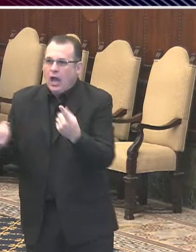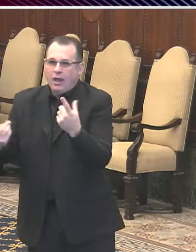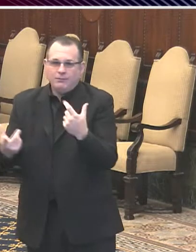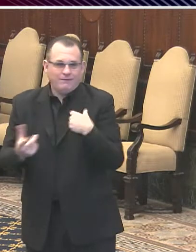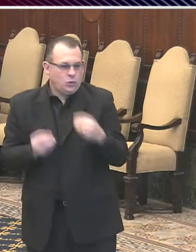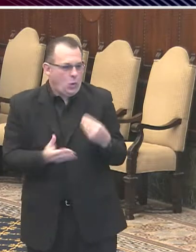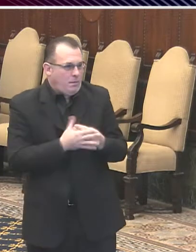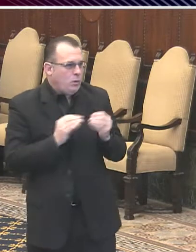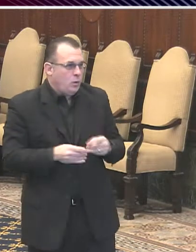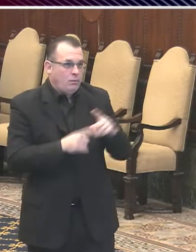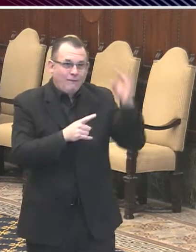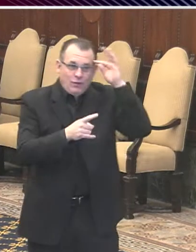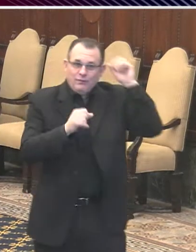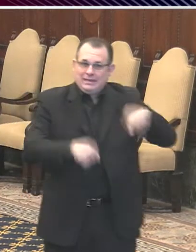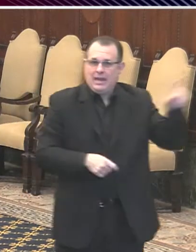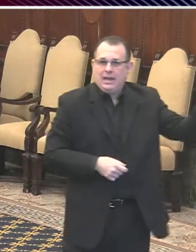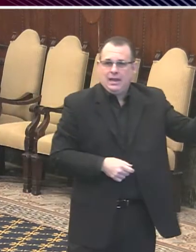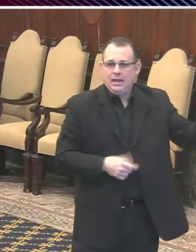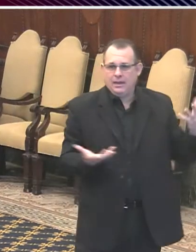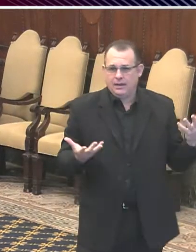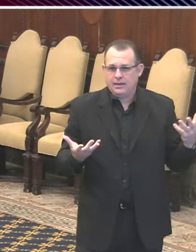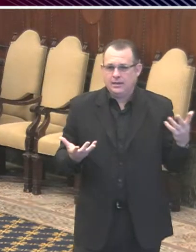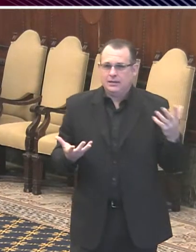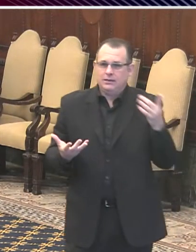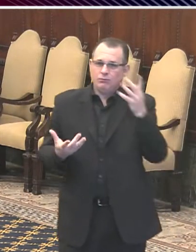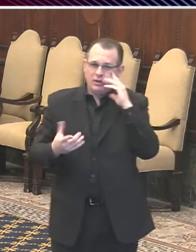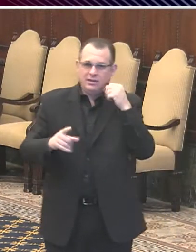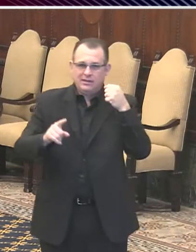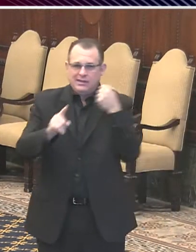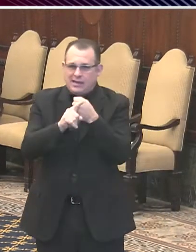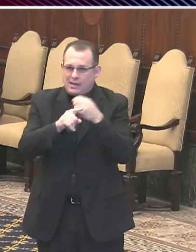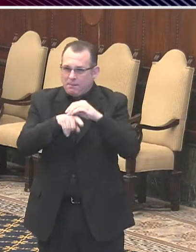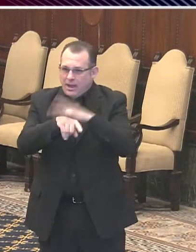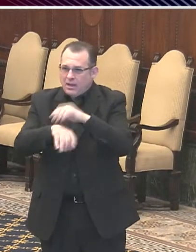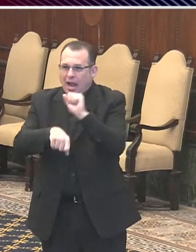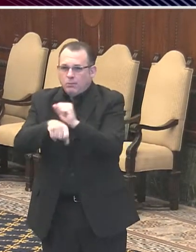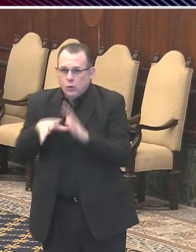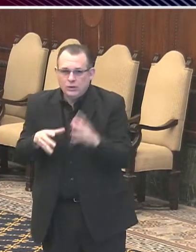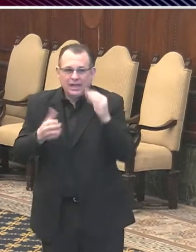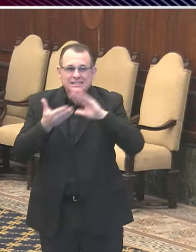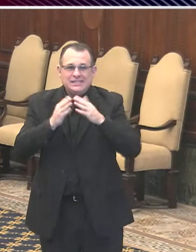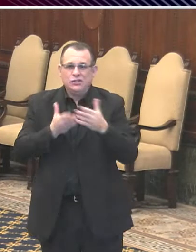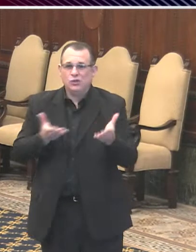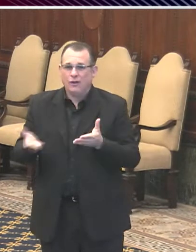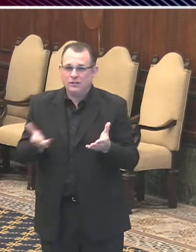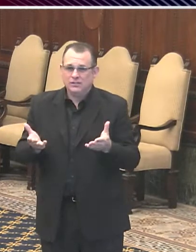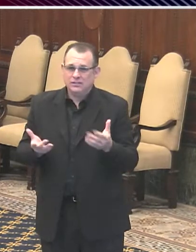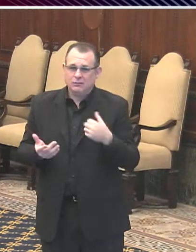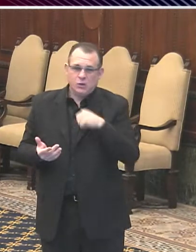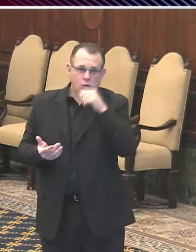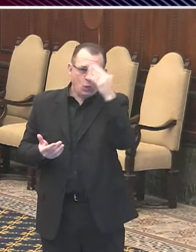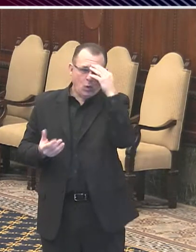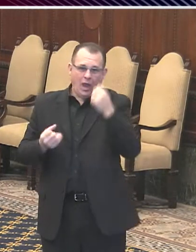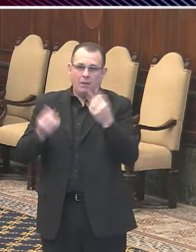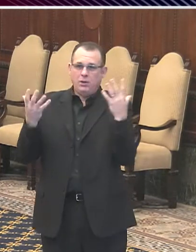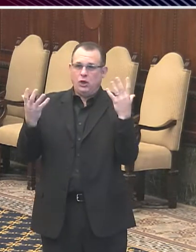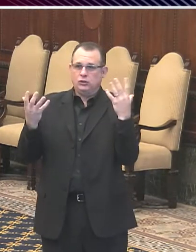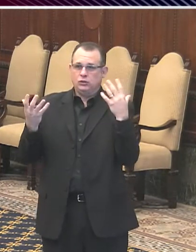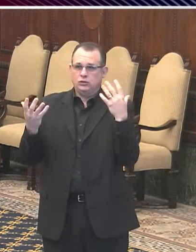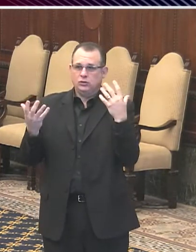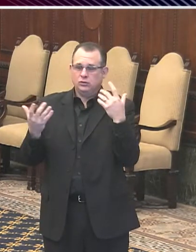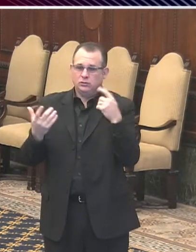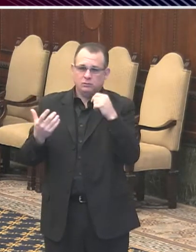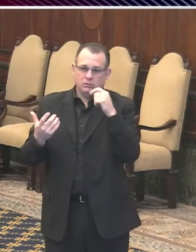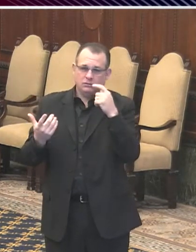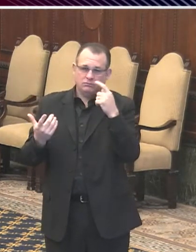city services and employees. To what degree, we don't know yet, but it will affect things that people care about and